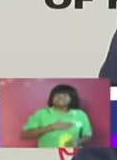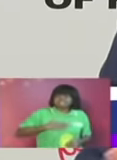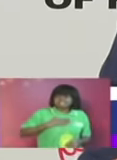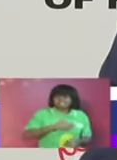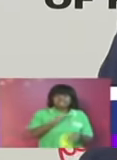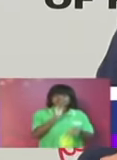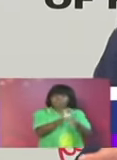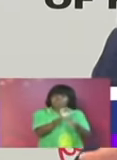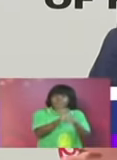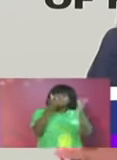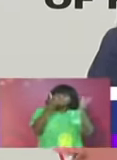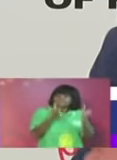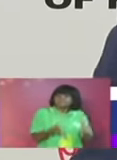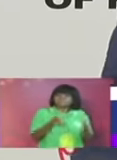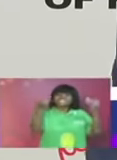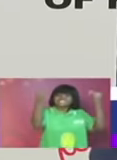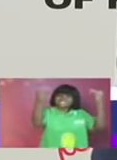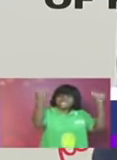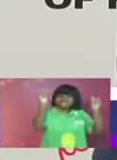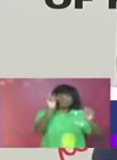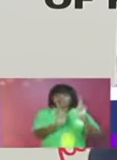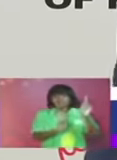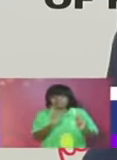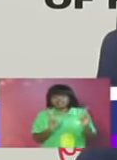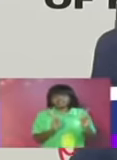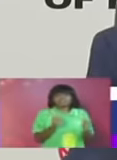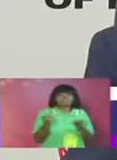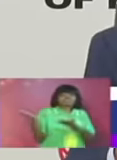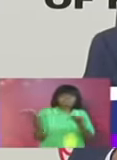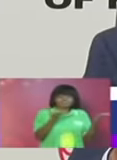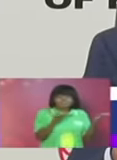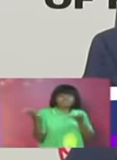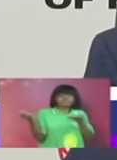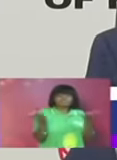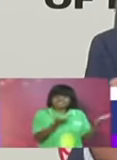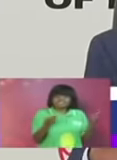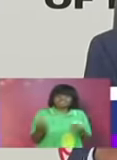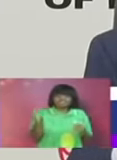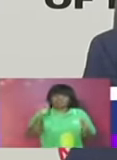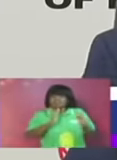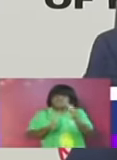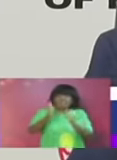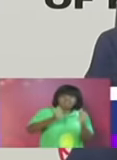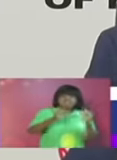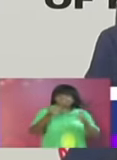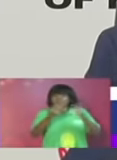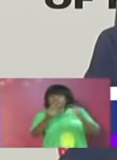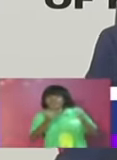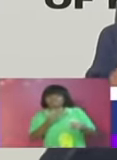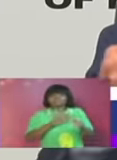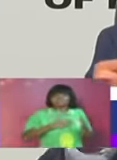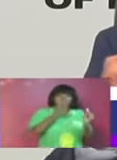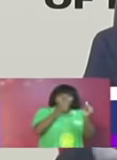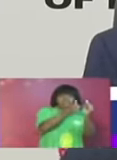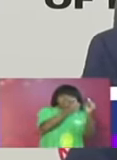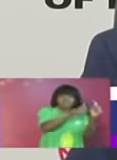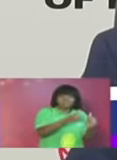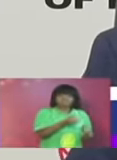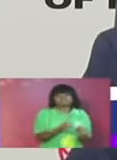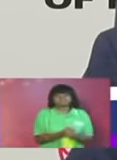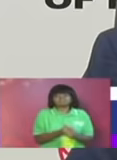delivery persons, cleaners, to follow the lead of your supervisors, follow the lead of